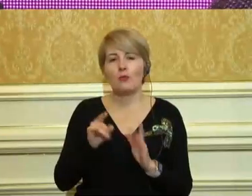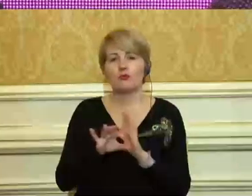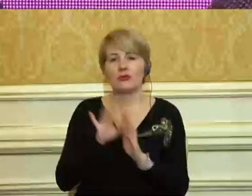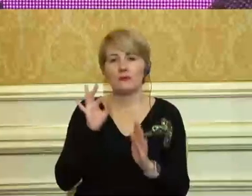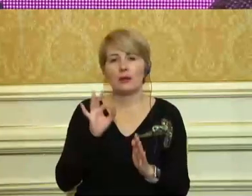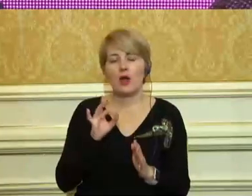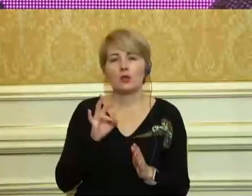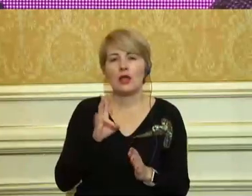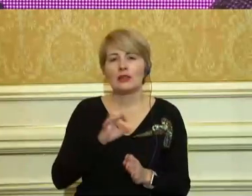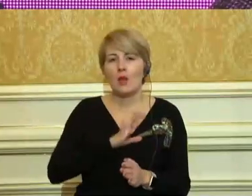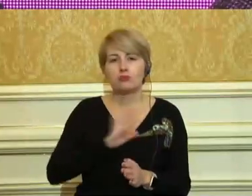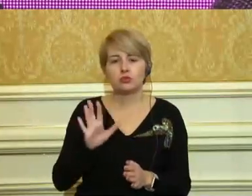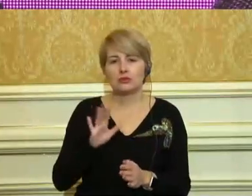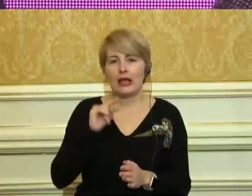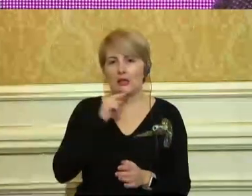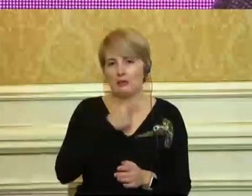are